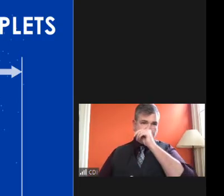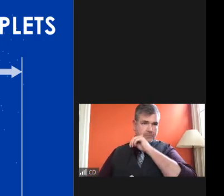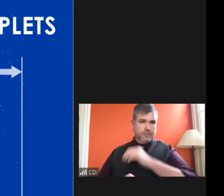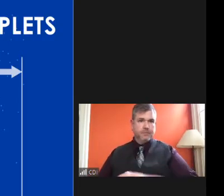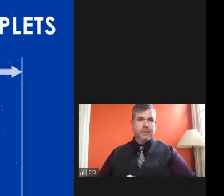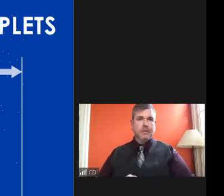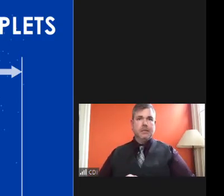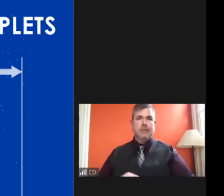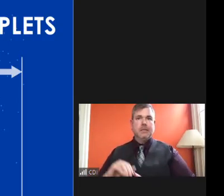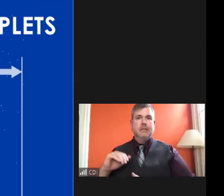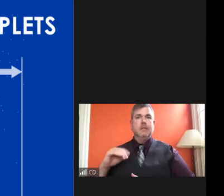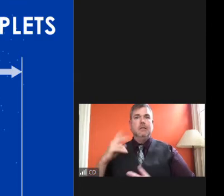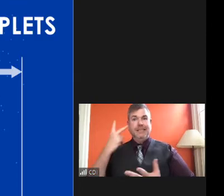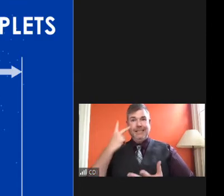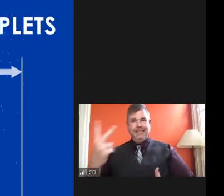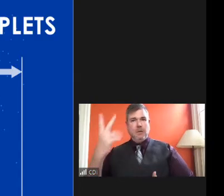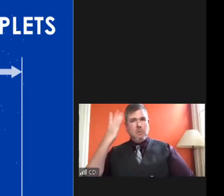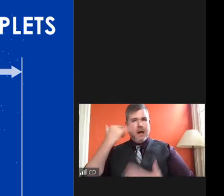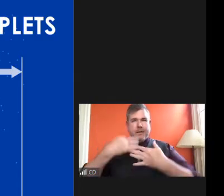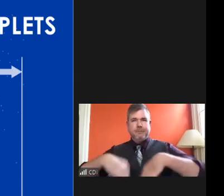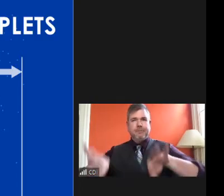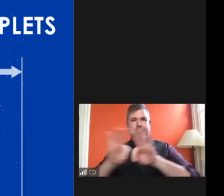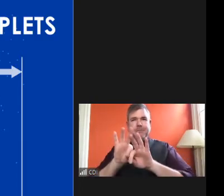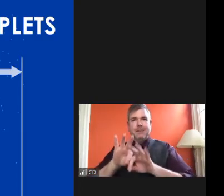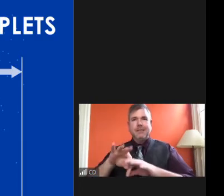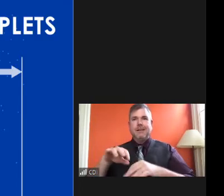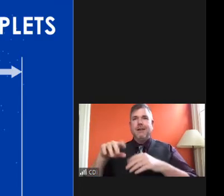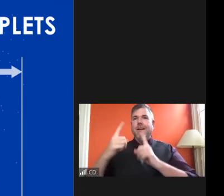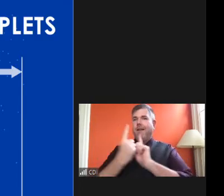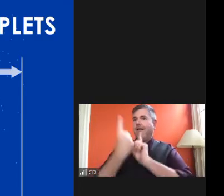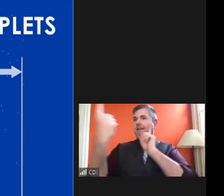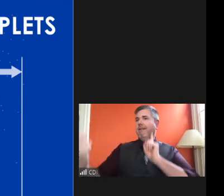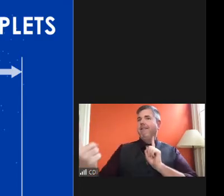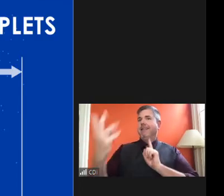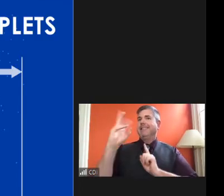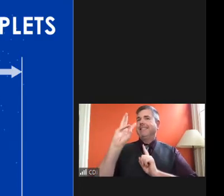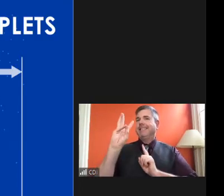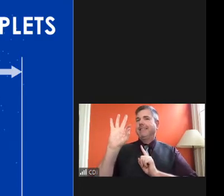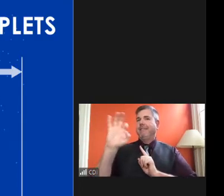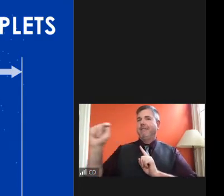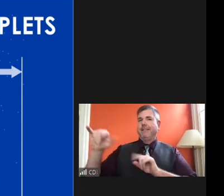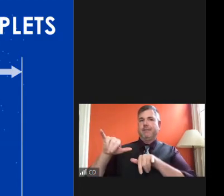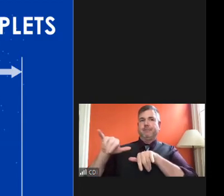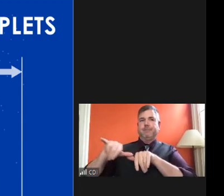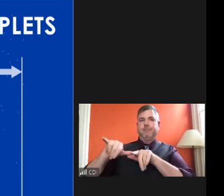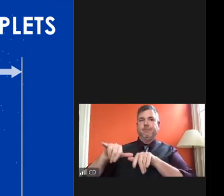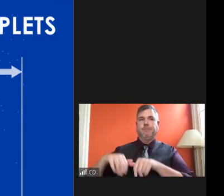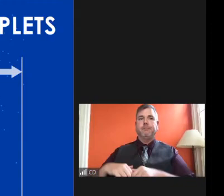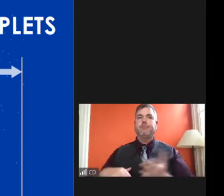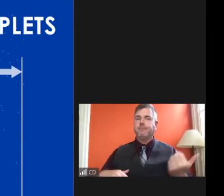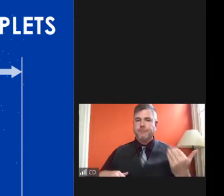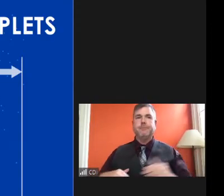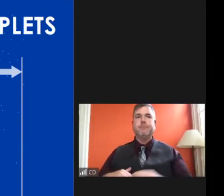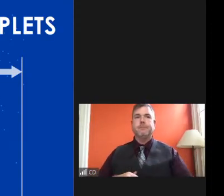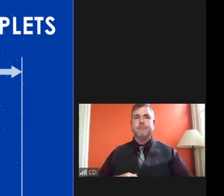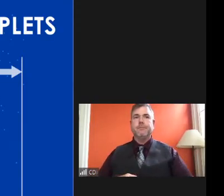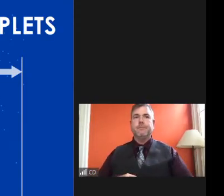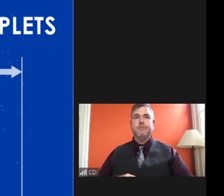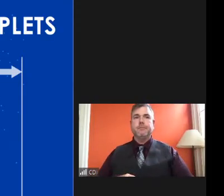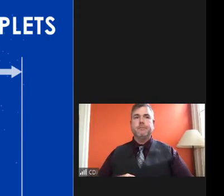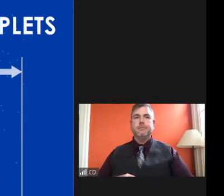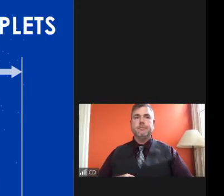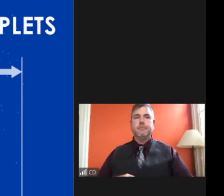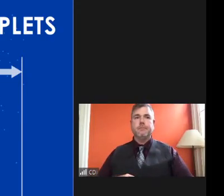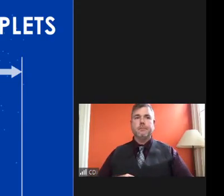about closer to 4 feet. And a sneeze where the velocity can be very high can be much further out. So this 6 feet is an